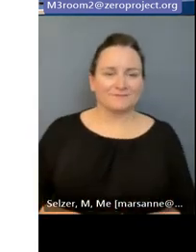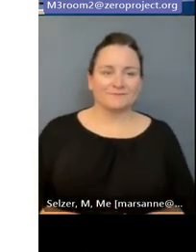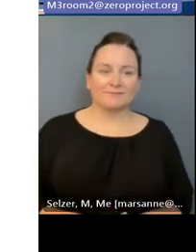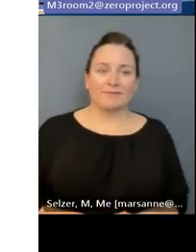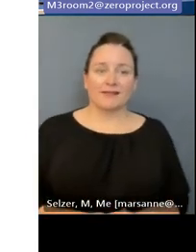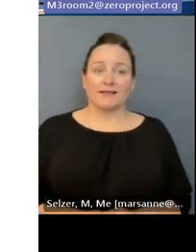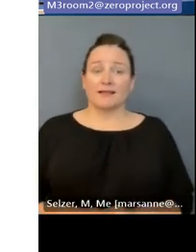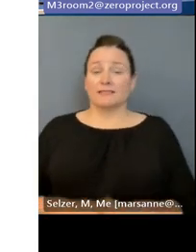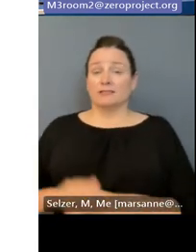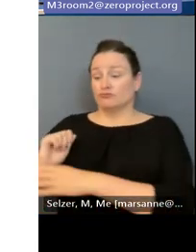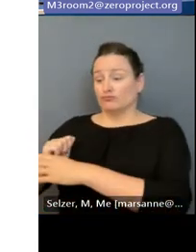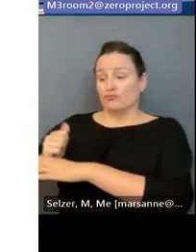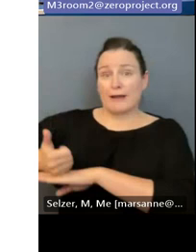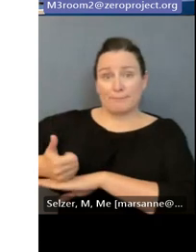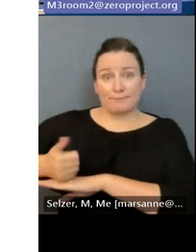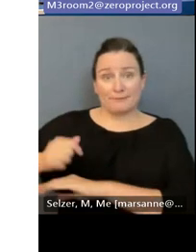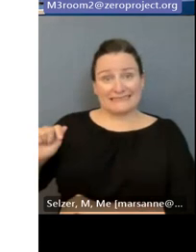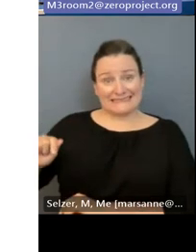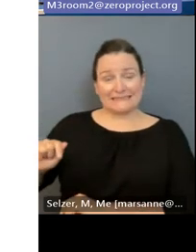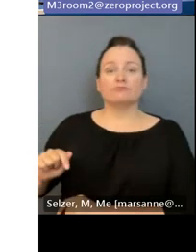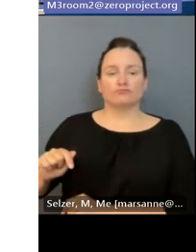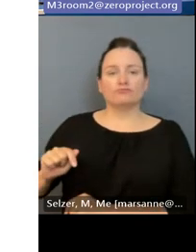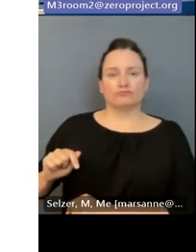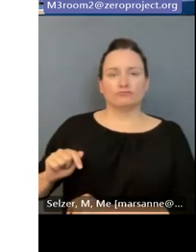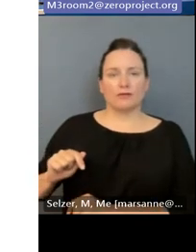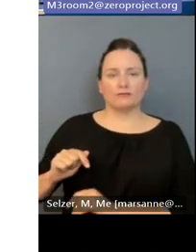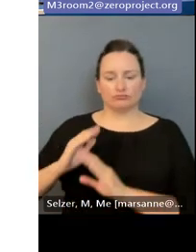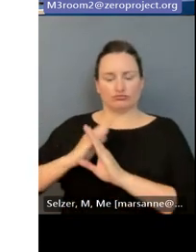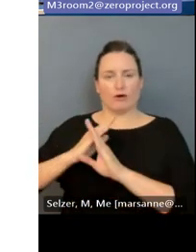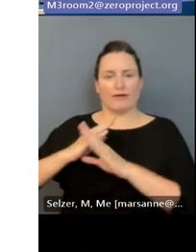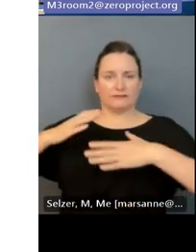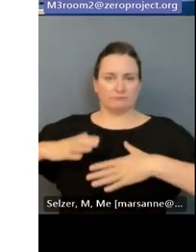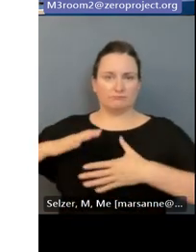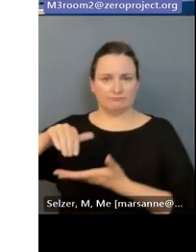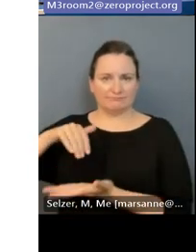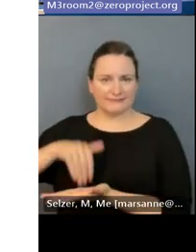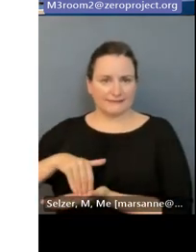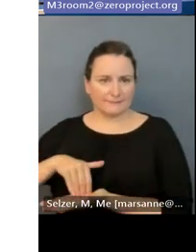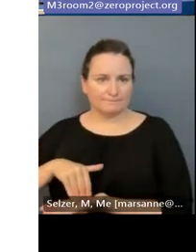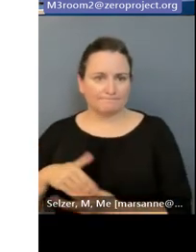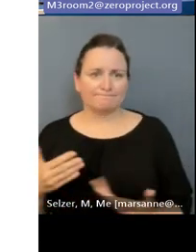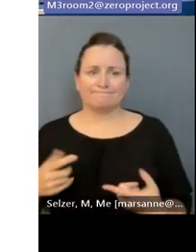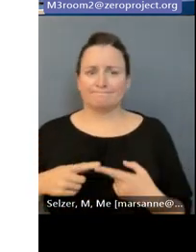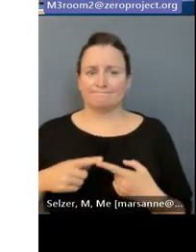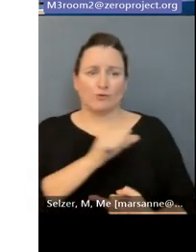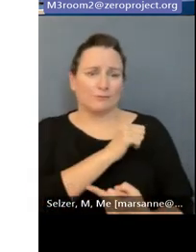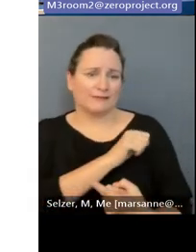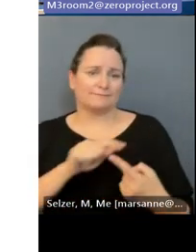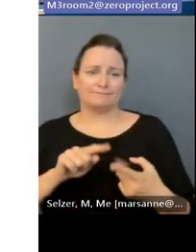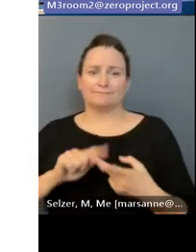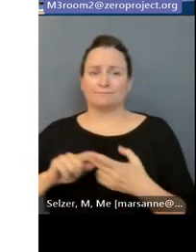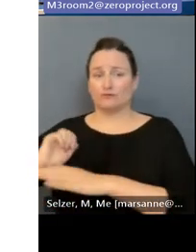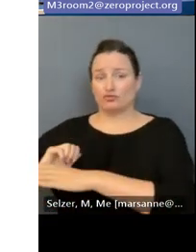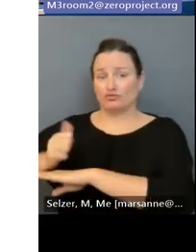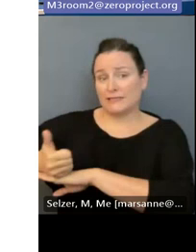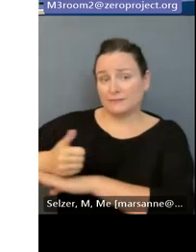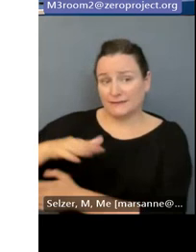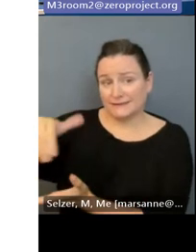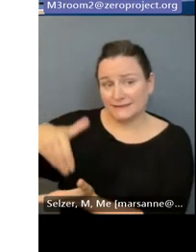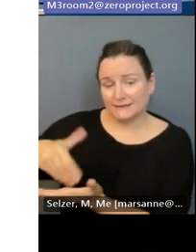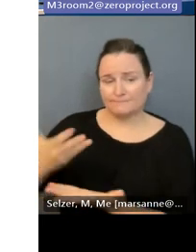rehabilitation centers, private centers provide them. There are NGOs, community centers, and individual. So when it comes to